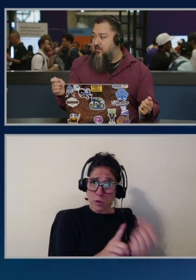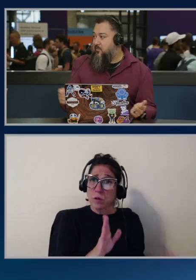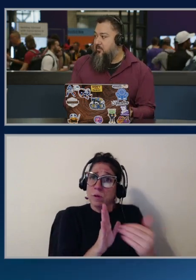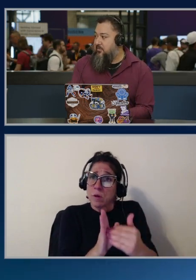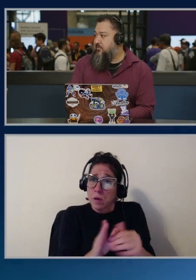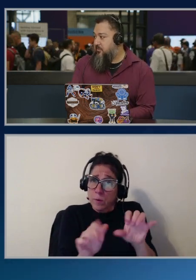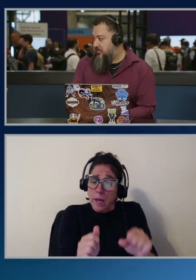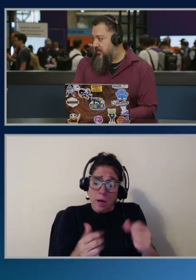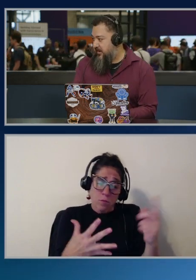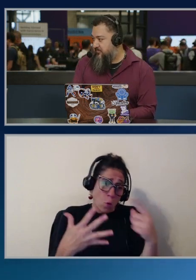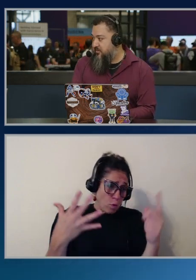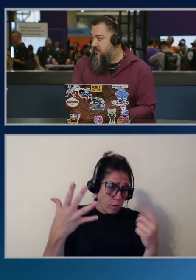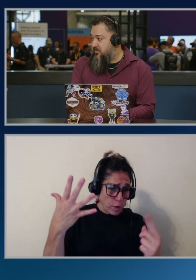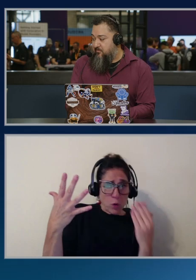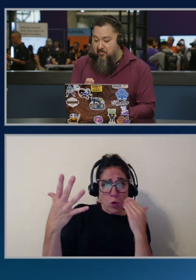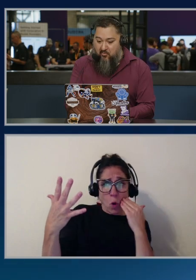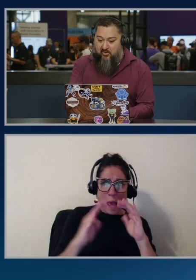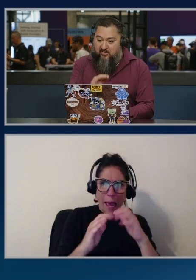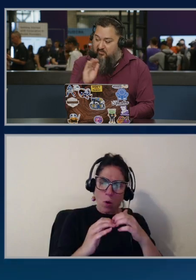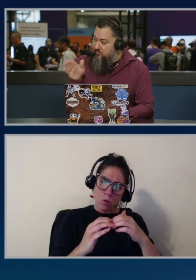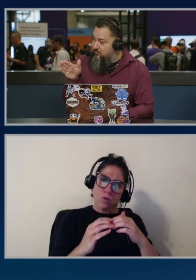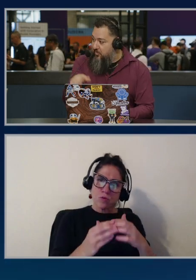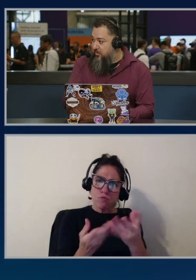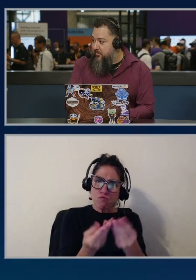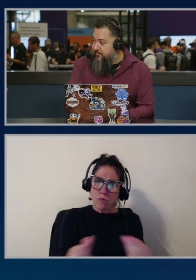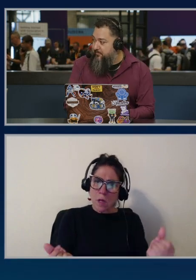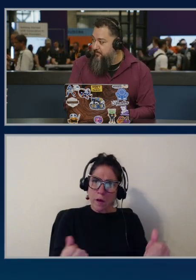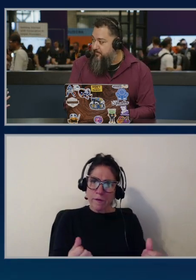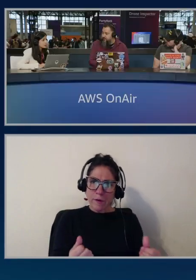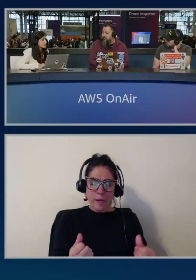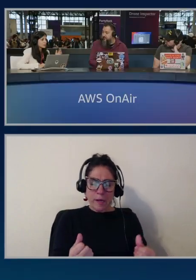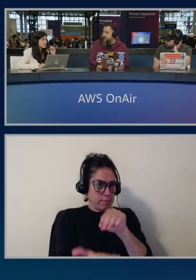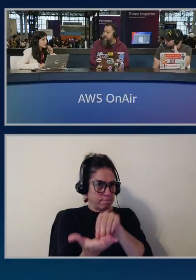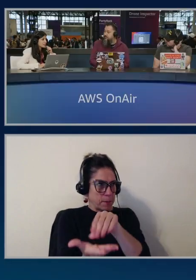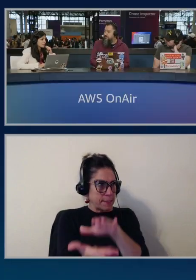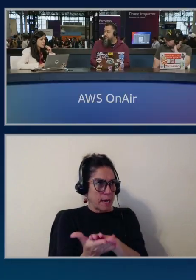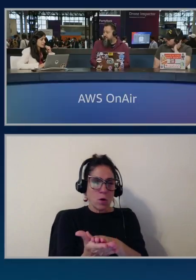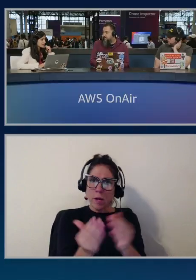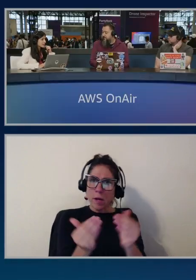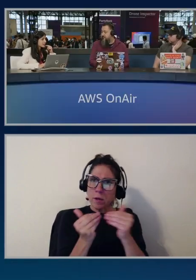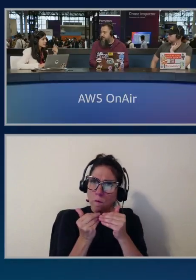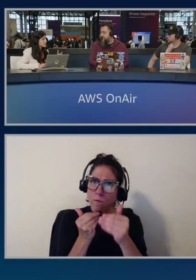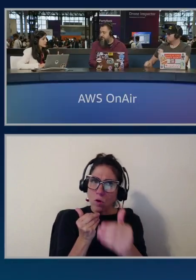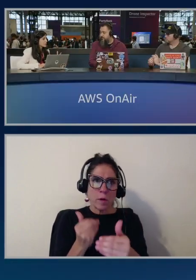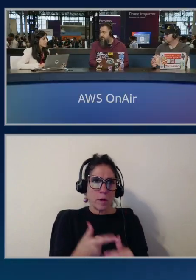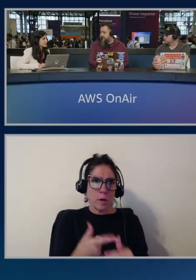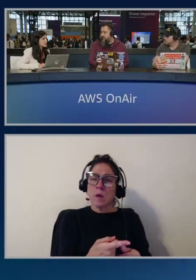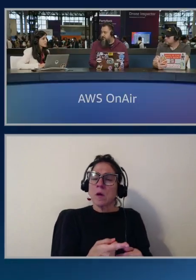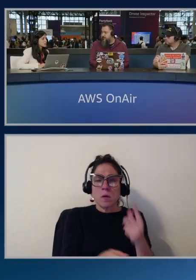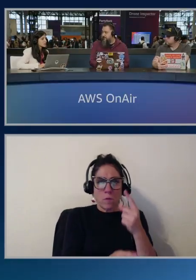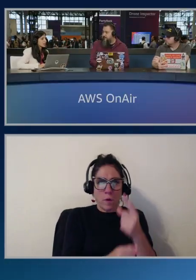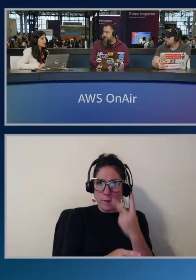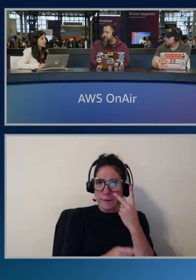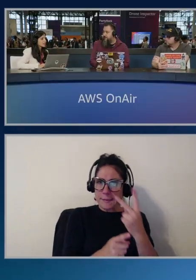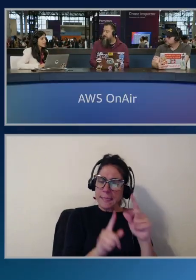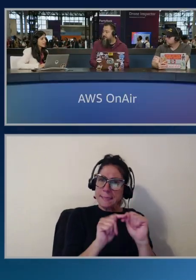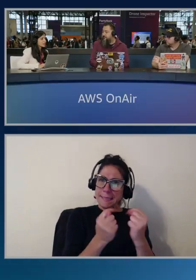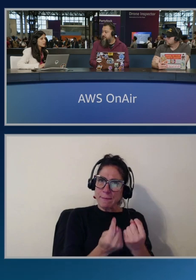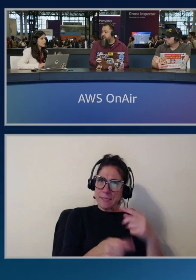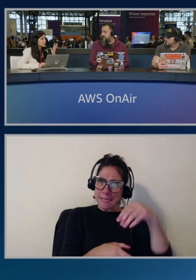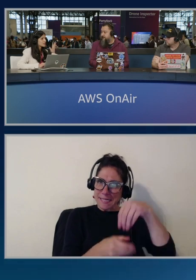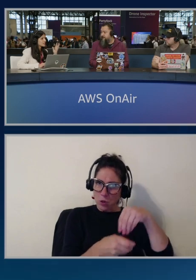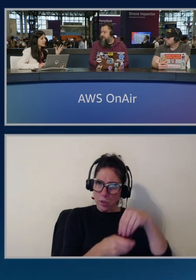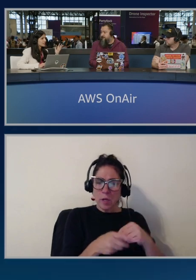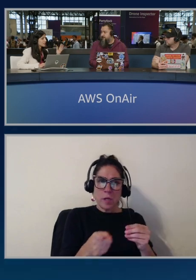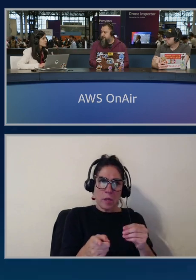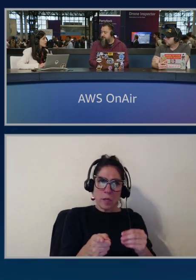know exactly what we need to do to get out of it, memorialize it, move on. Absolutely. We've seen teams internally as well build these tools. Say,